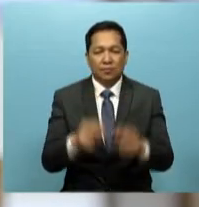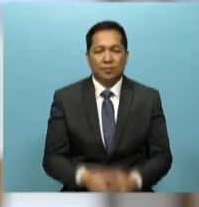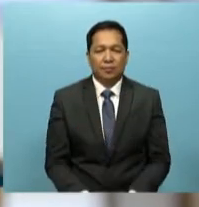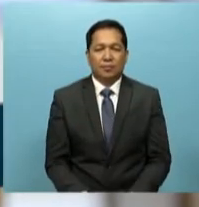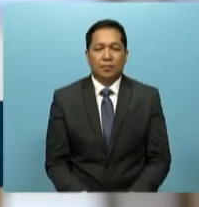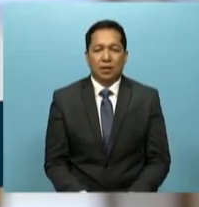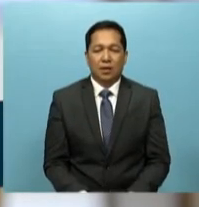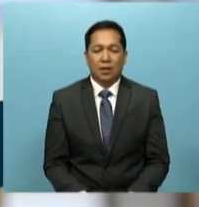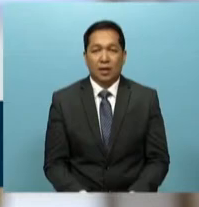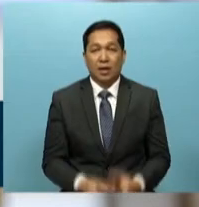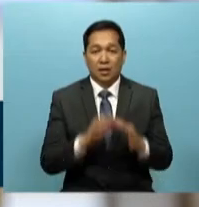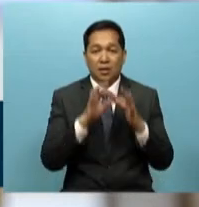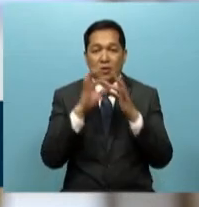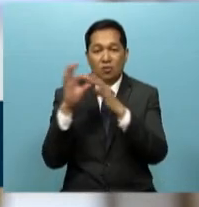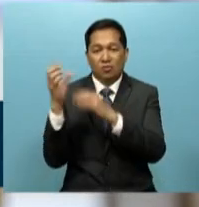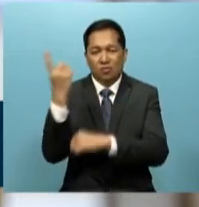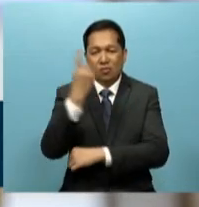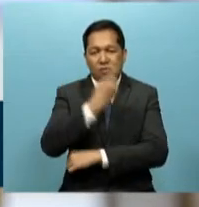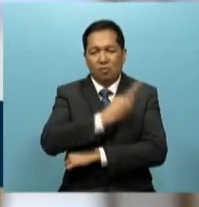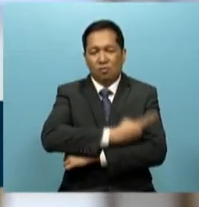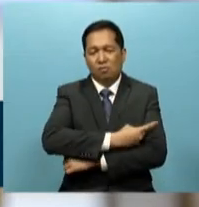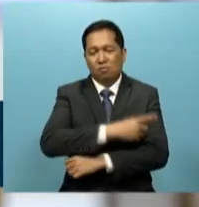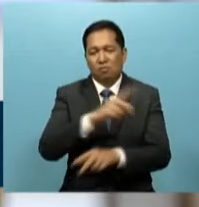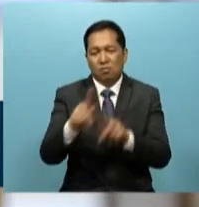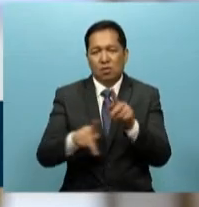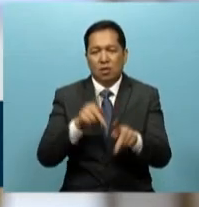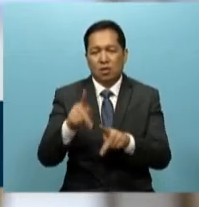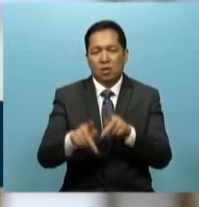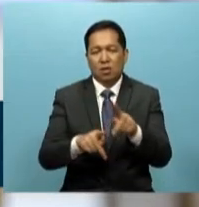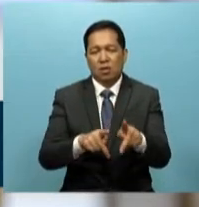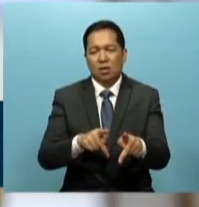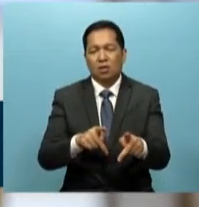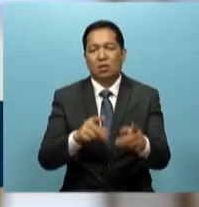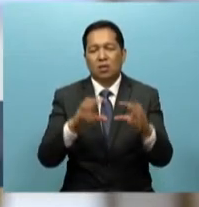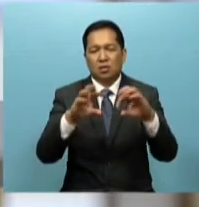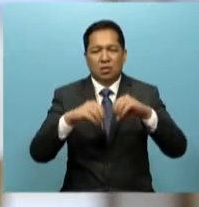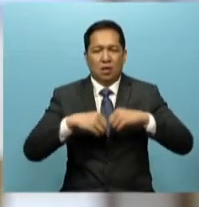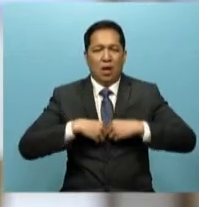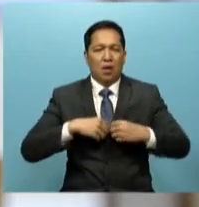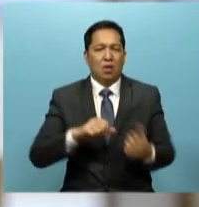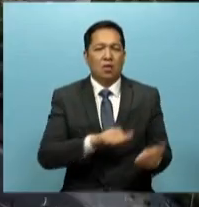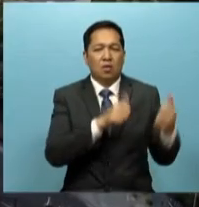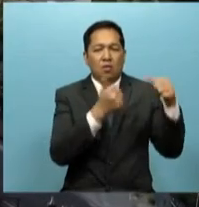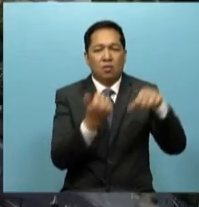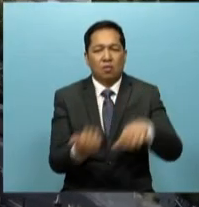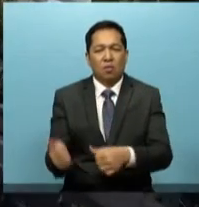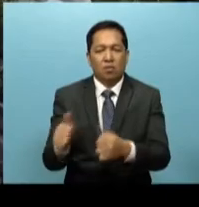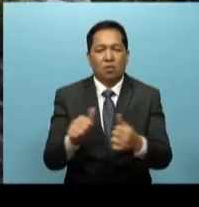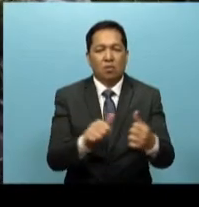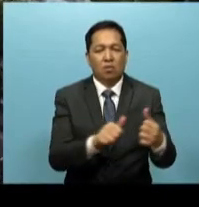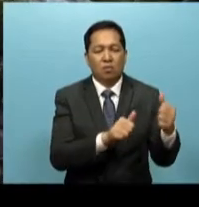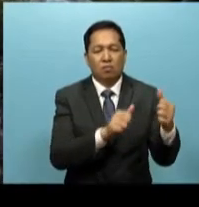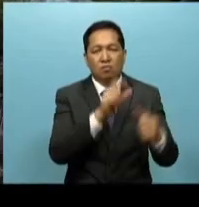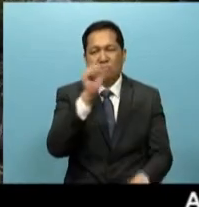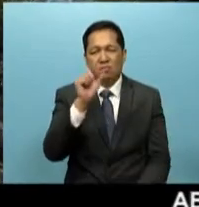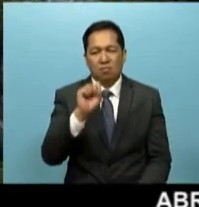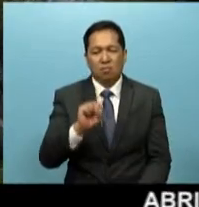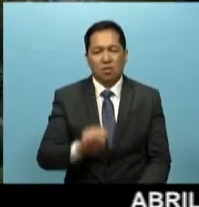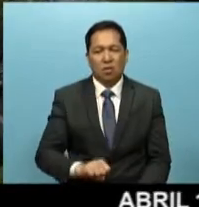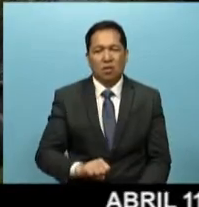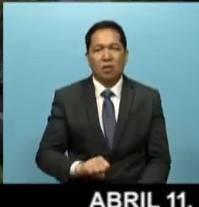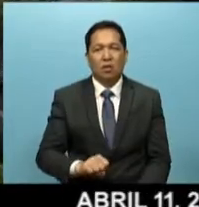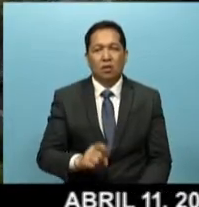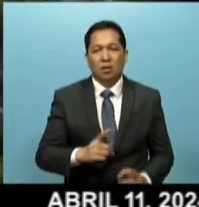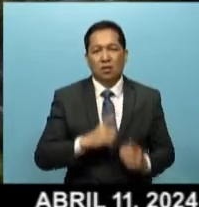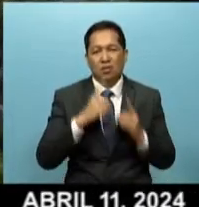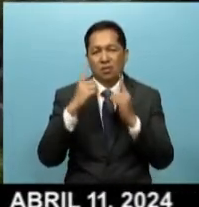is a very special day as more people receive the holy baptism here in the District of Italy South. Through the constant efforts and dedication